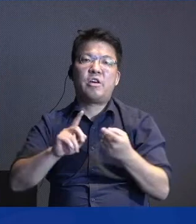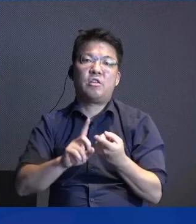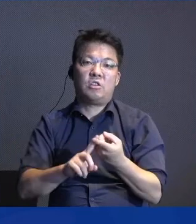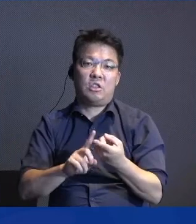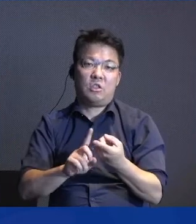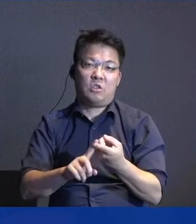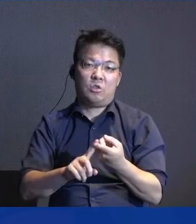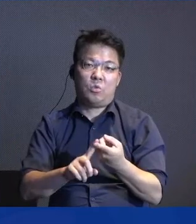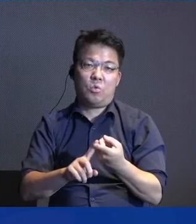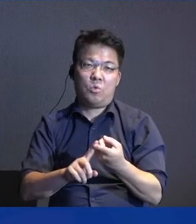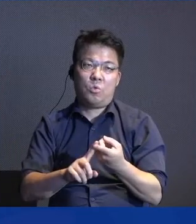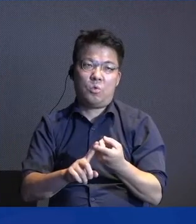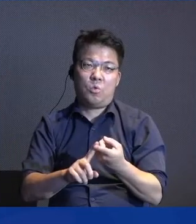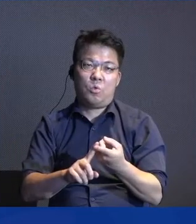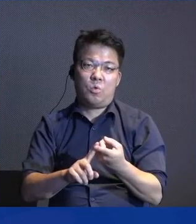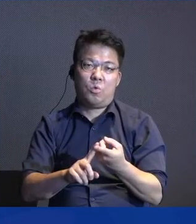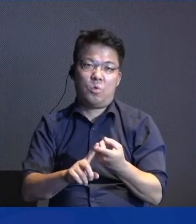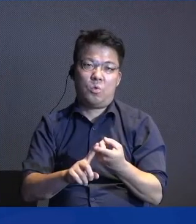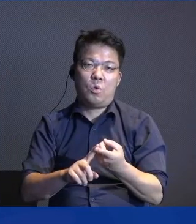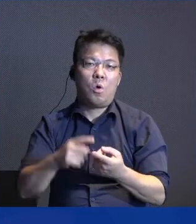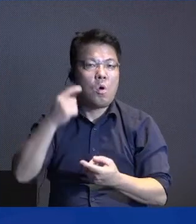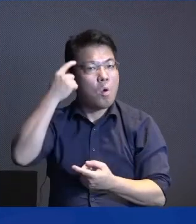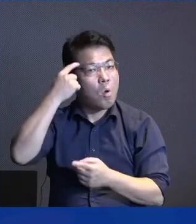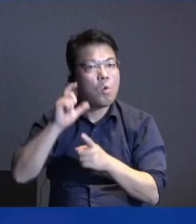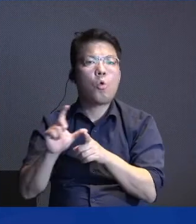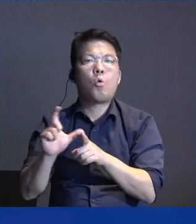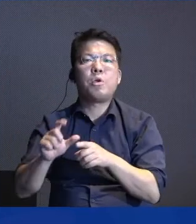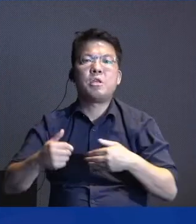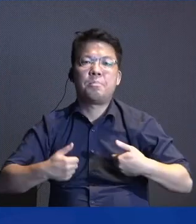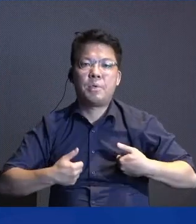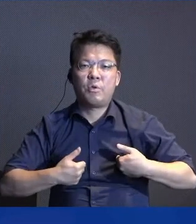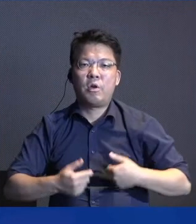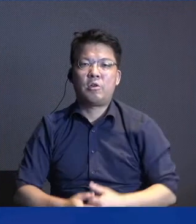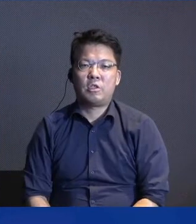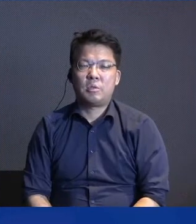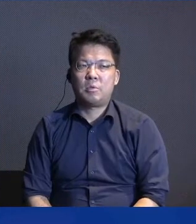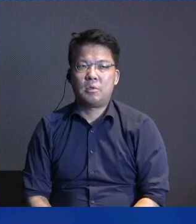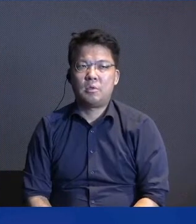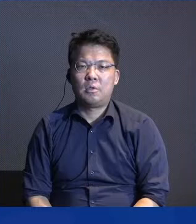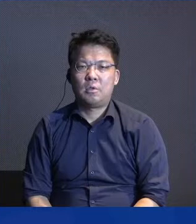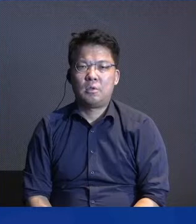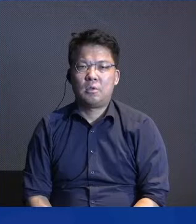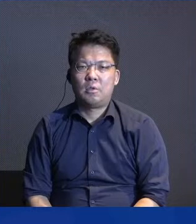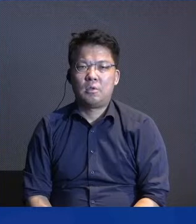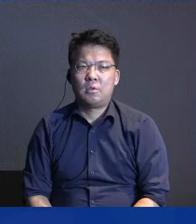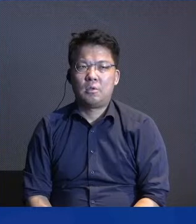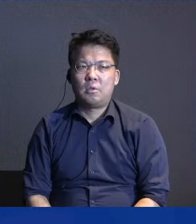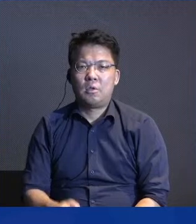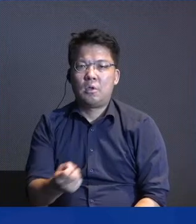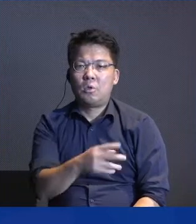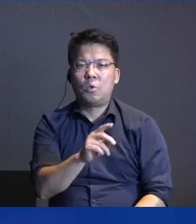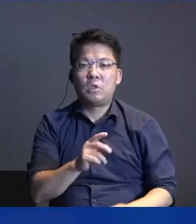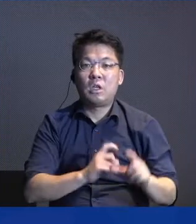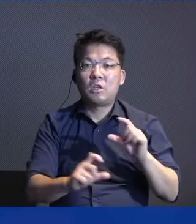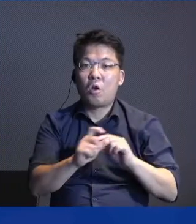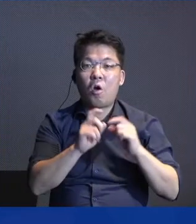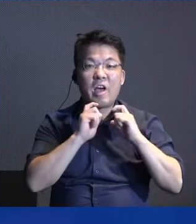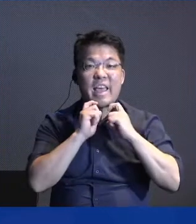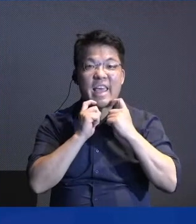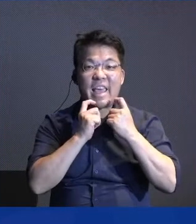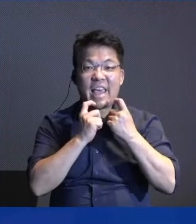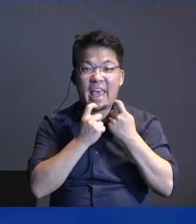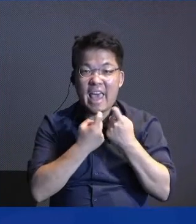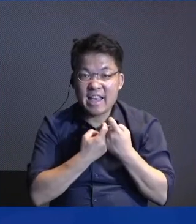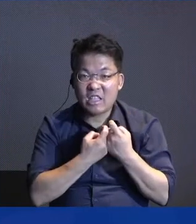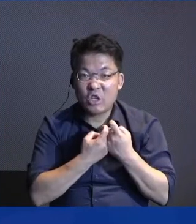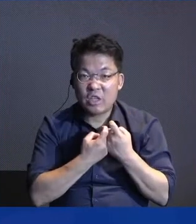level resources to manage COVID-19 related adversities. We have been talking about a lot